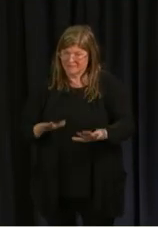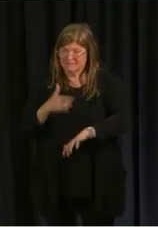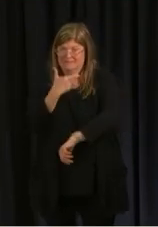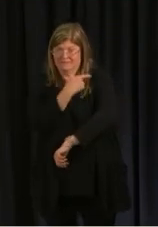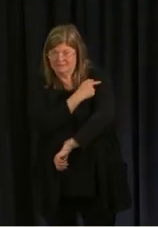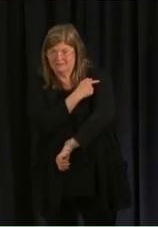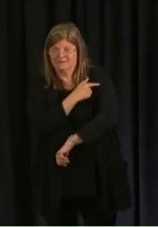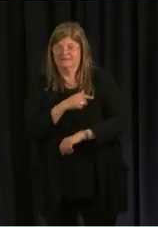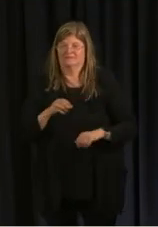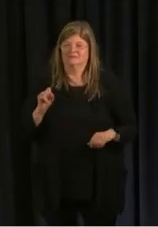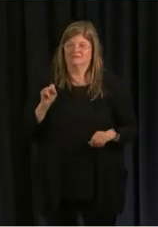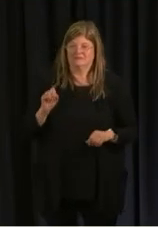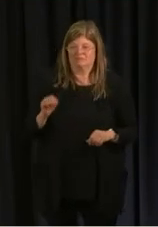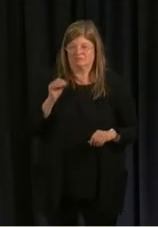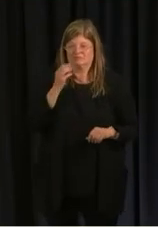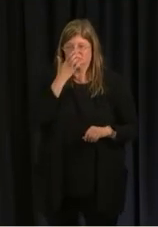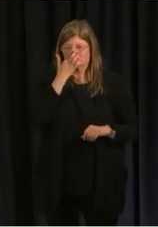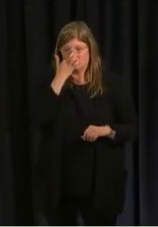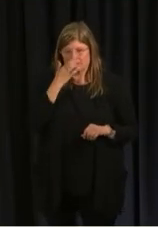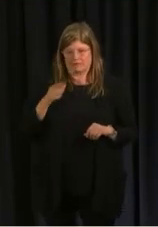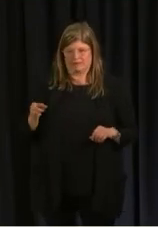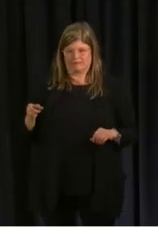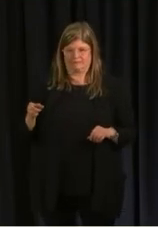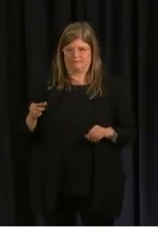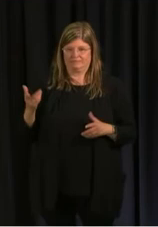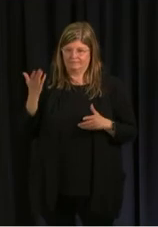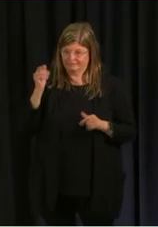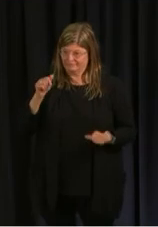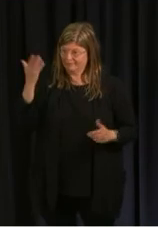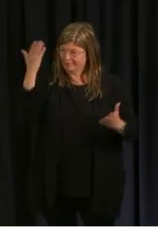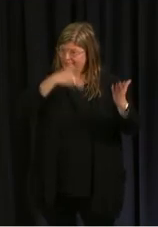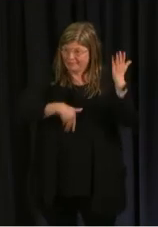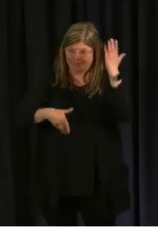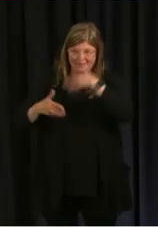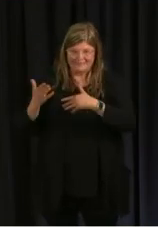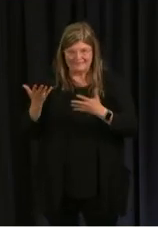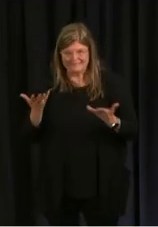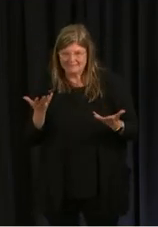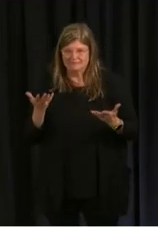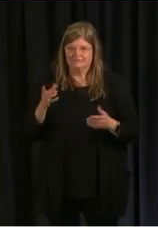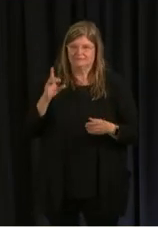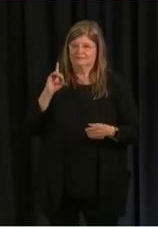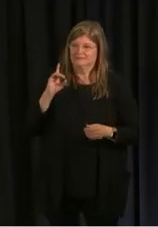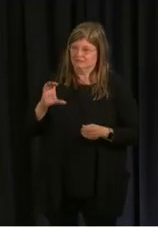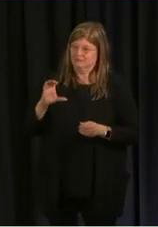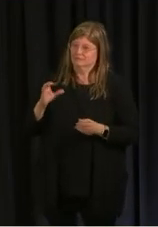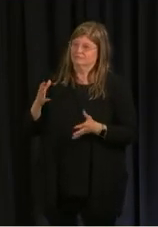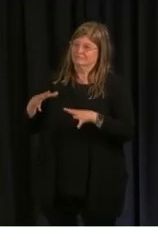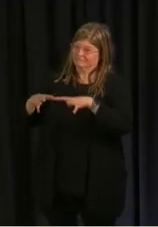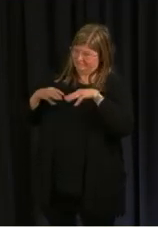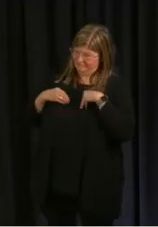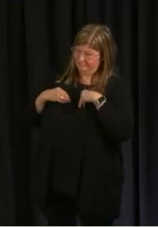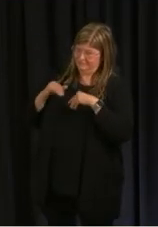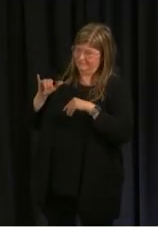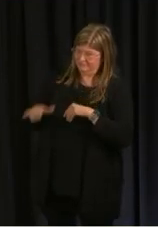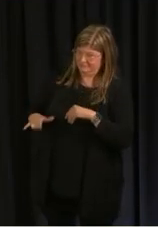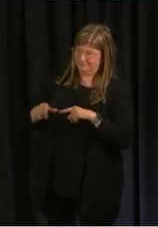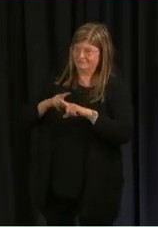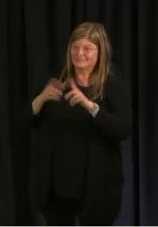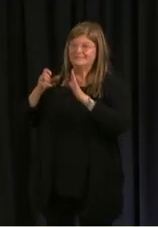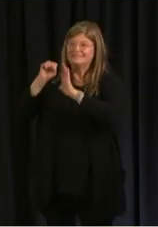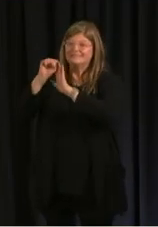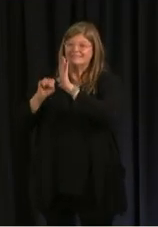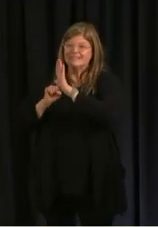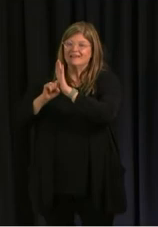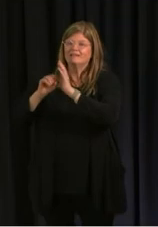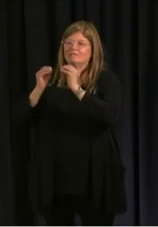those could be omitted as well. And then so in D.C. we adopted that. Other states may be on other timelines for when they adopt